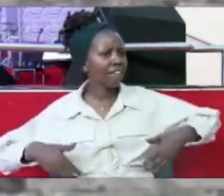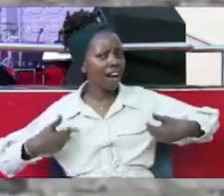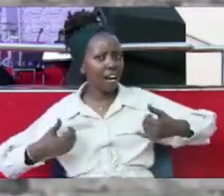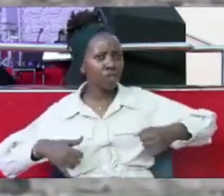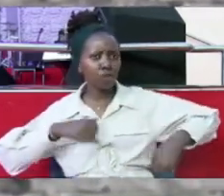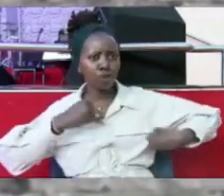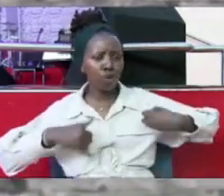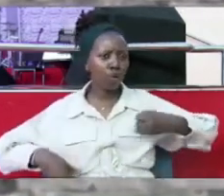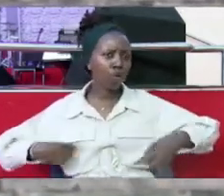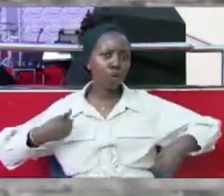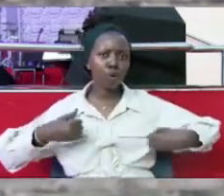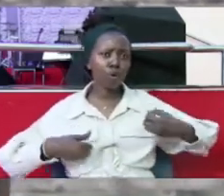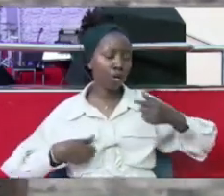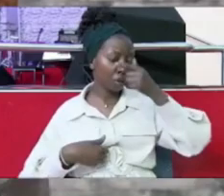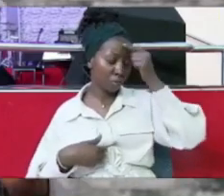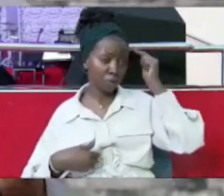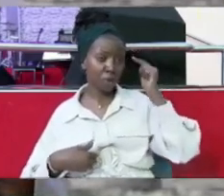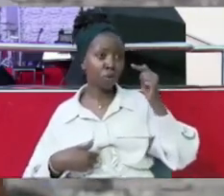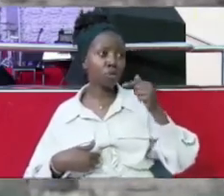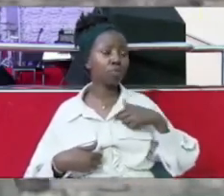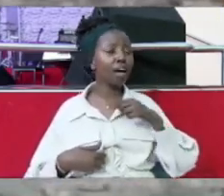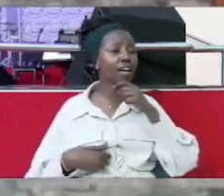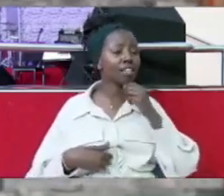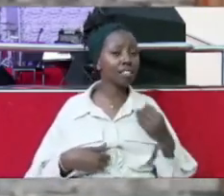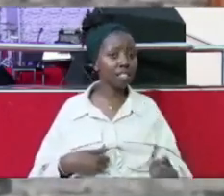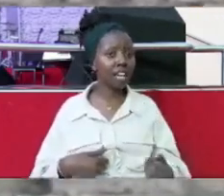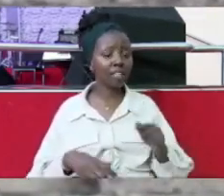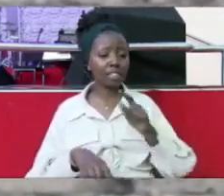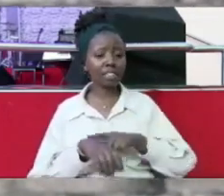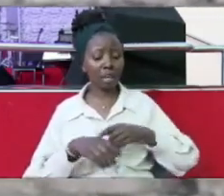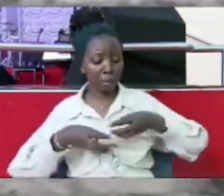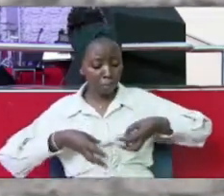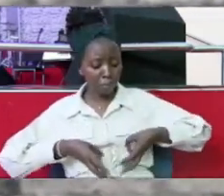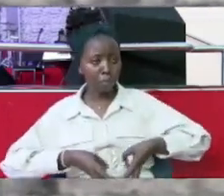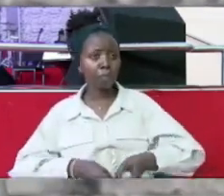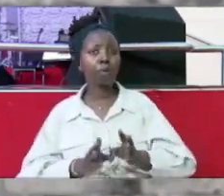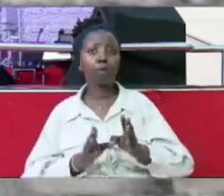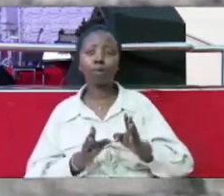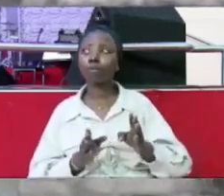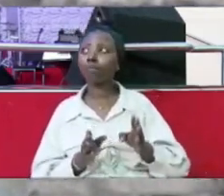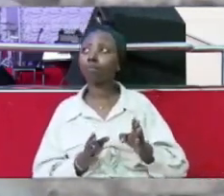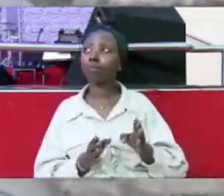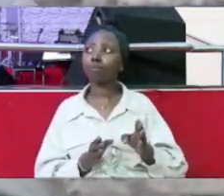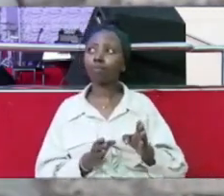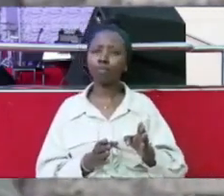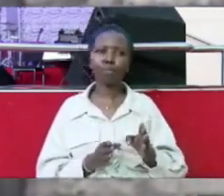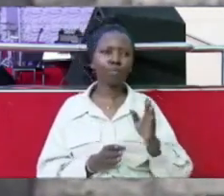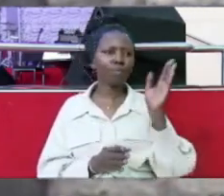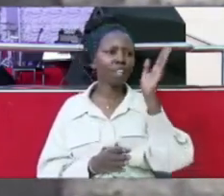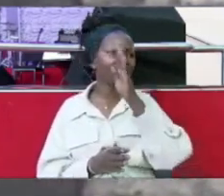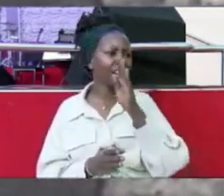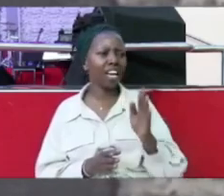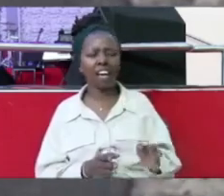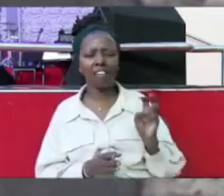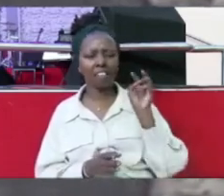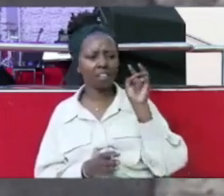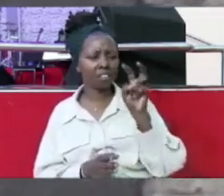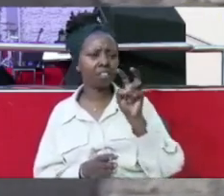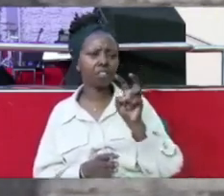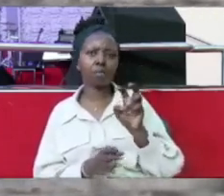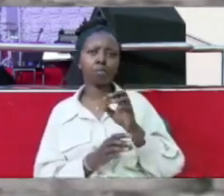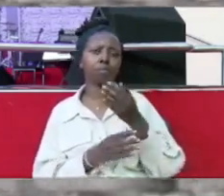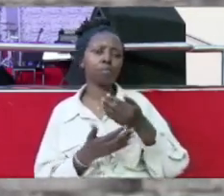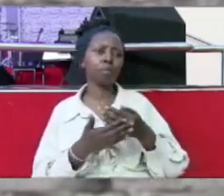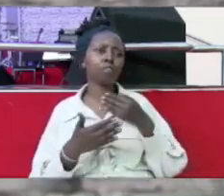kuu. Because my son, since he was born, kwa sababu huyu mwanangu tangia alipozaliwa, he have never seen. Hajawahi uweza